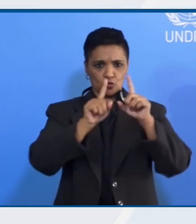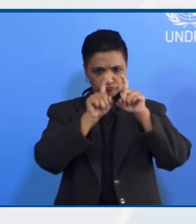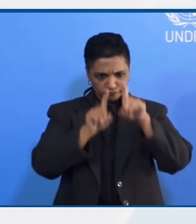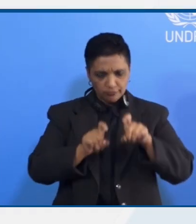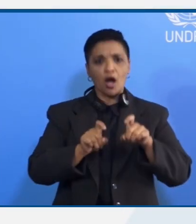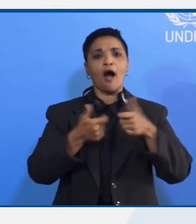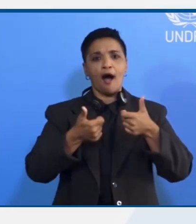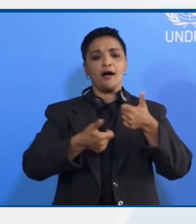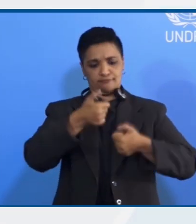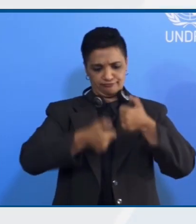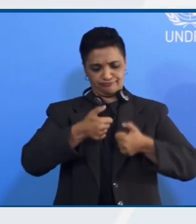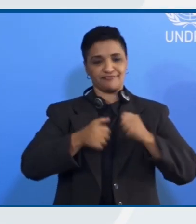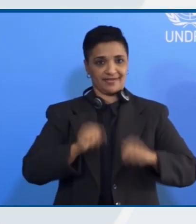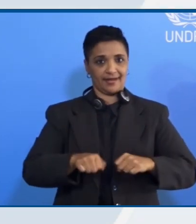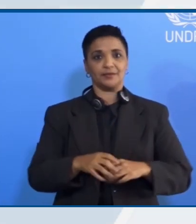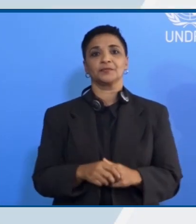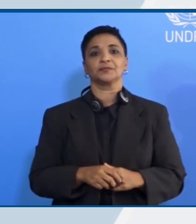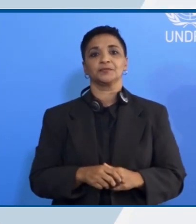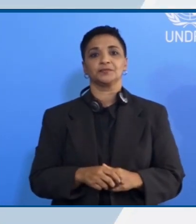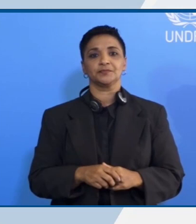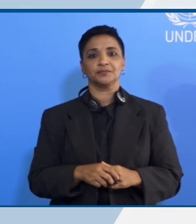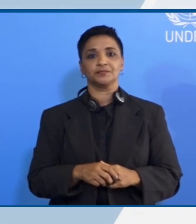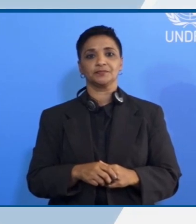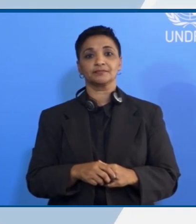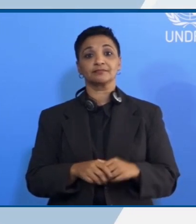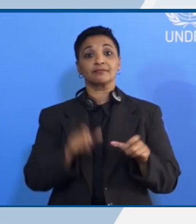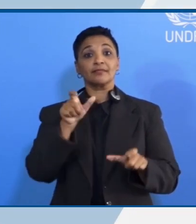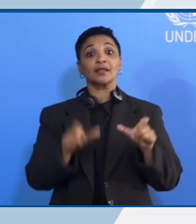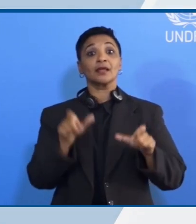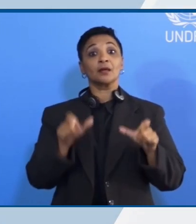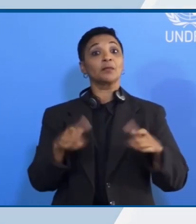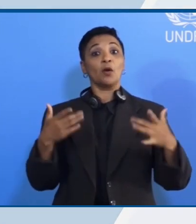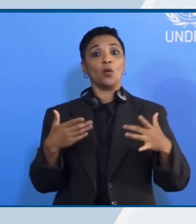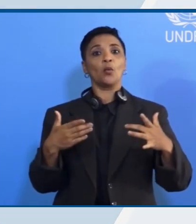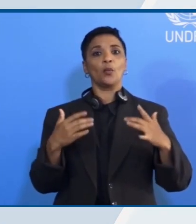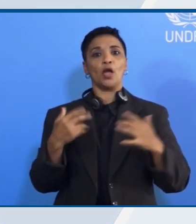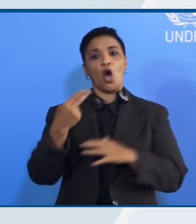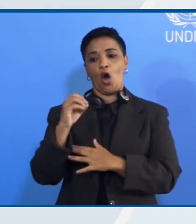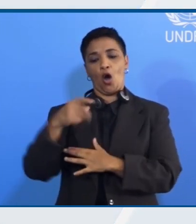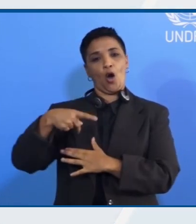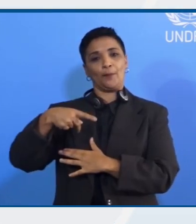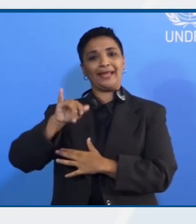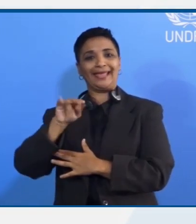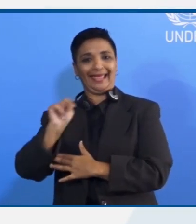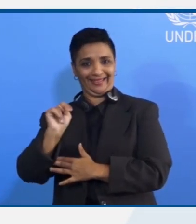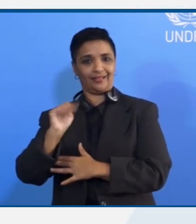questions to all of us. For those of participants who are following through Hopin online, they need